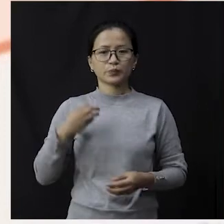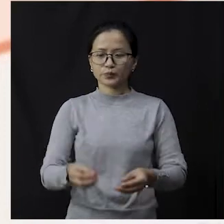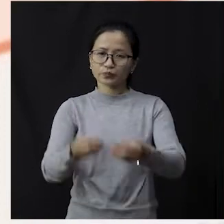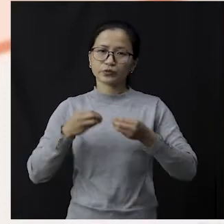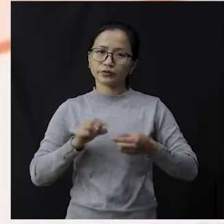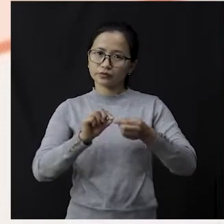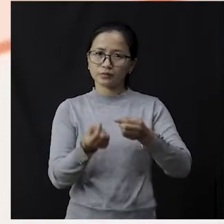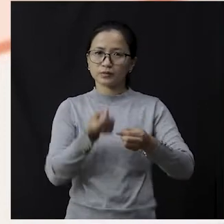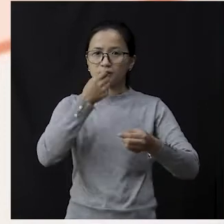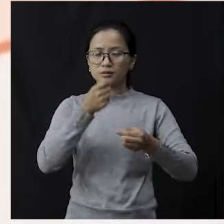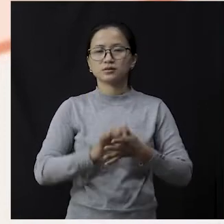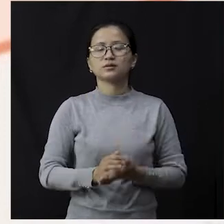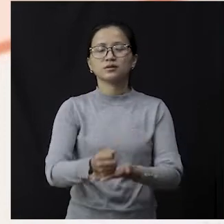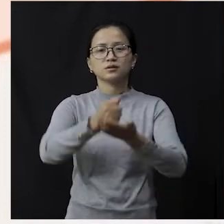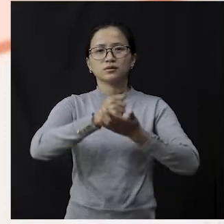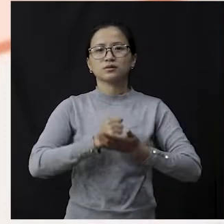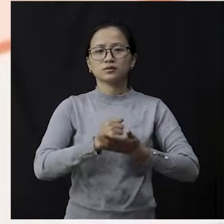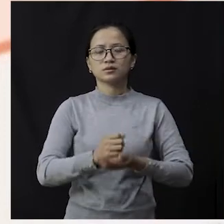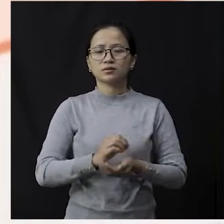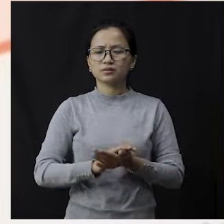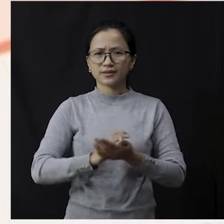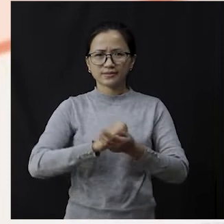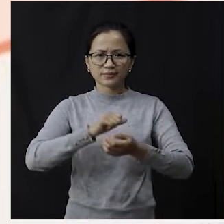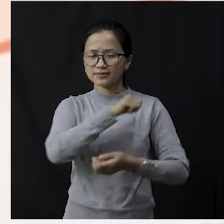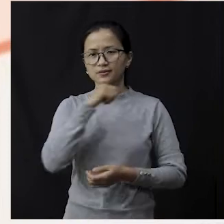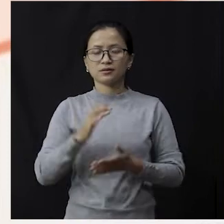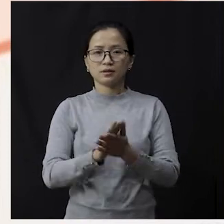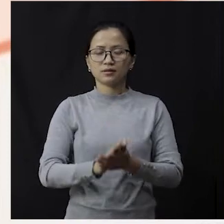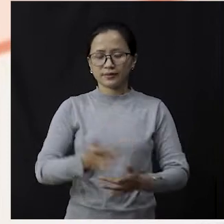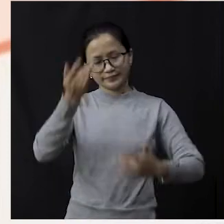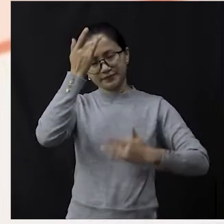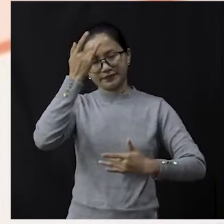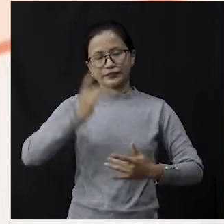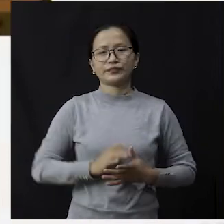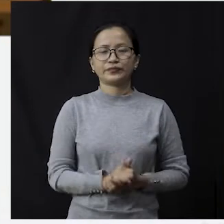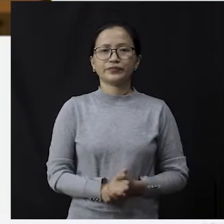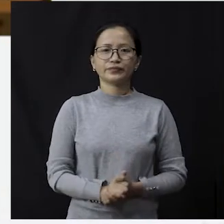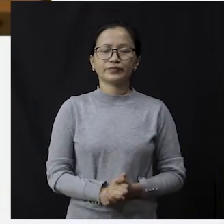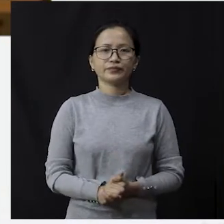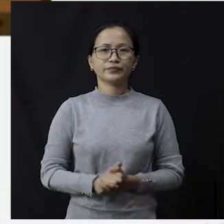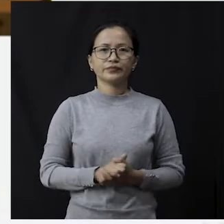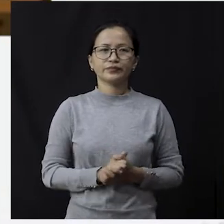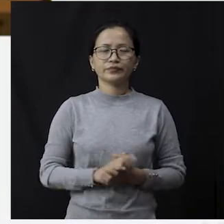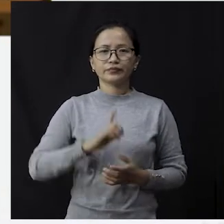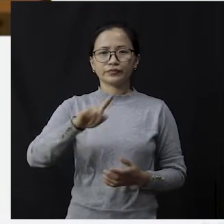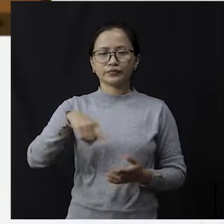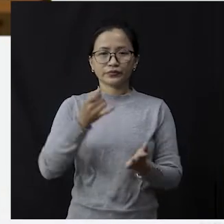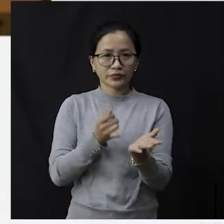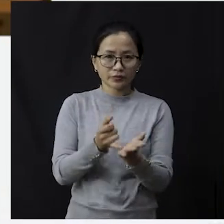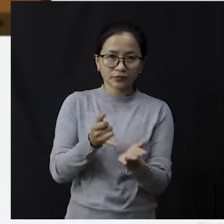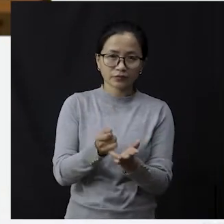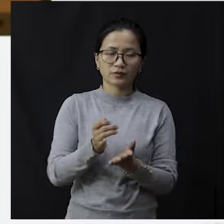us medicines and it helps us to cure our sickness. Yes or no? Next is a